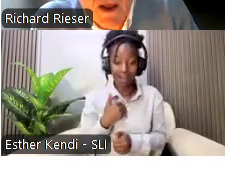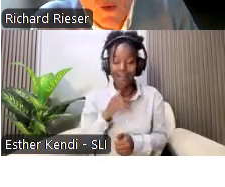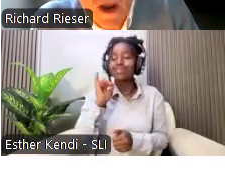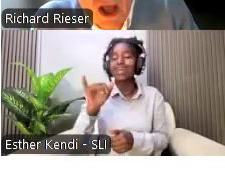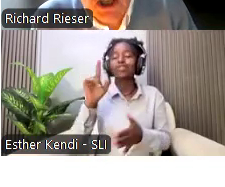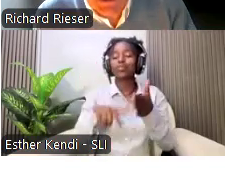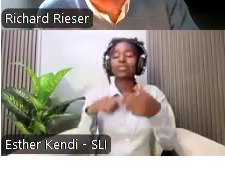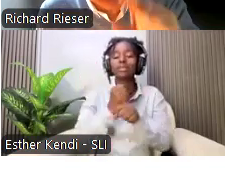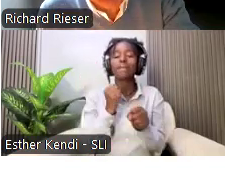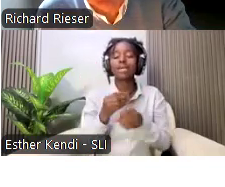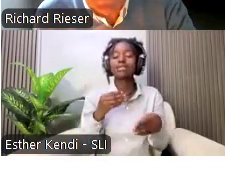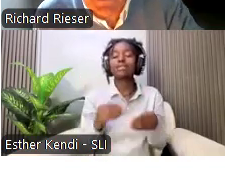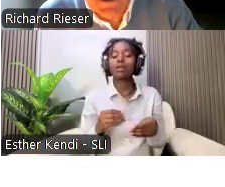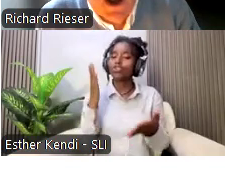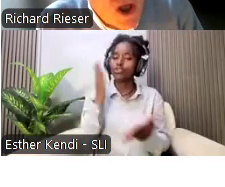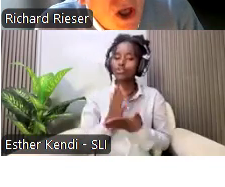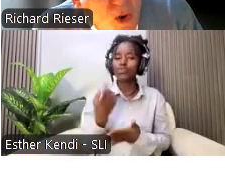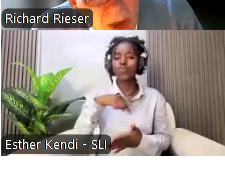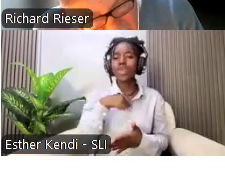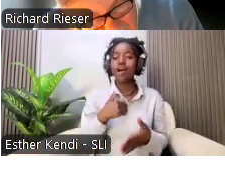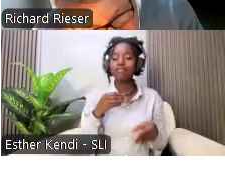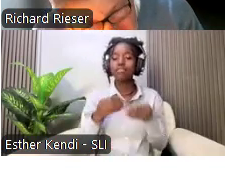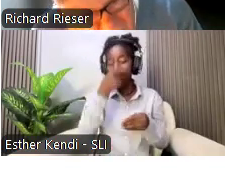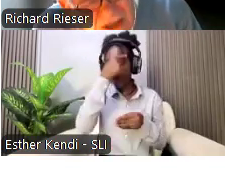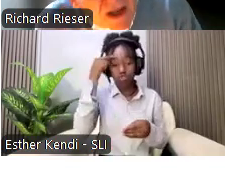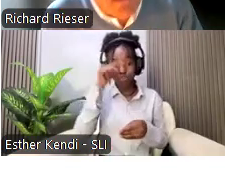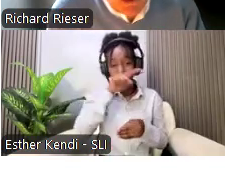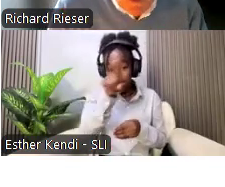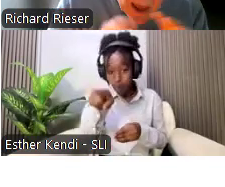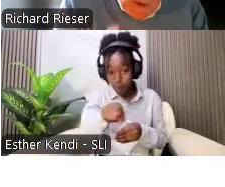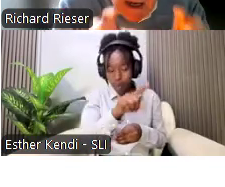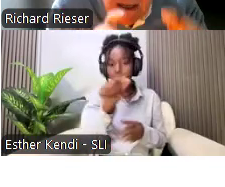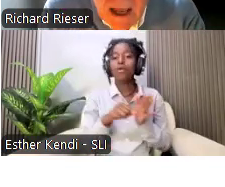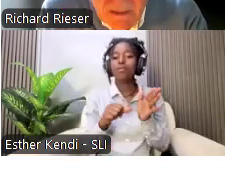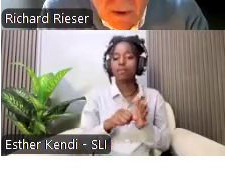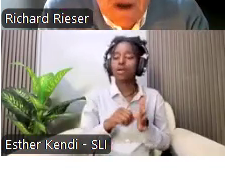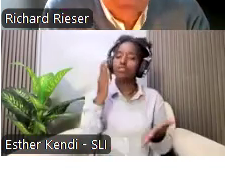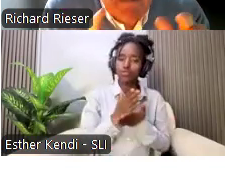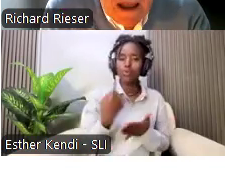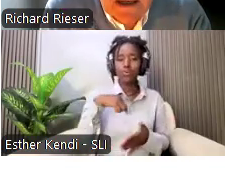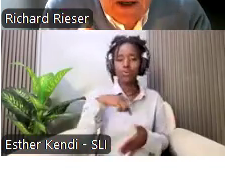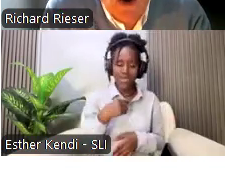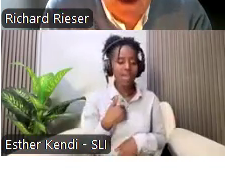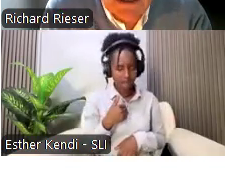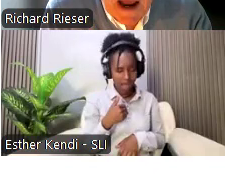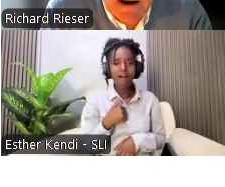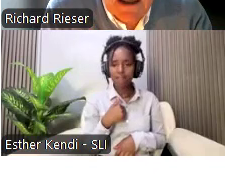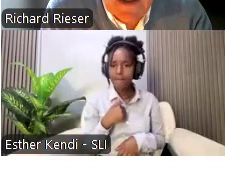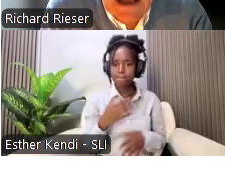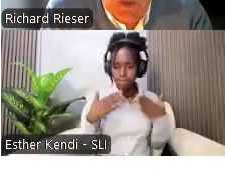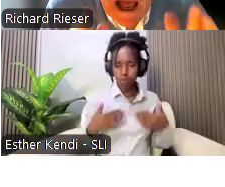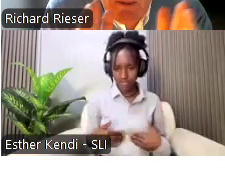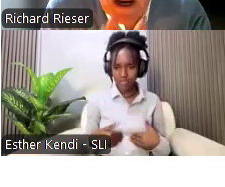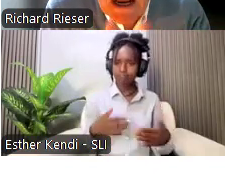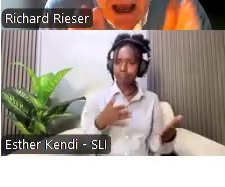disability. We are disabled because of this. We have impairments, but whether we're disabled depends on these barriers.